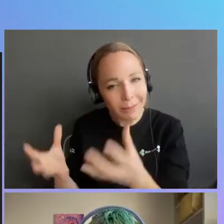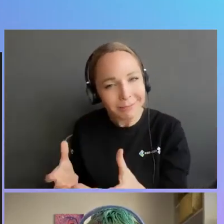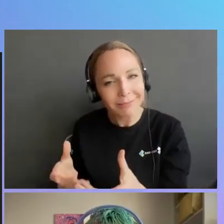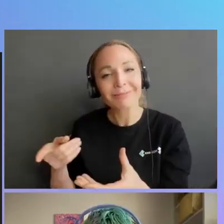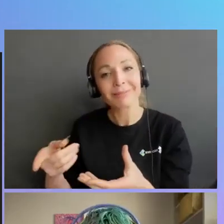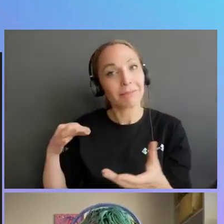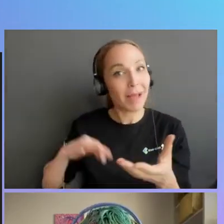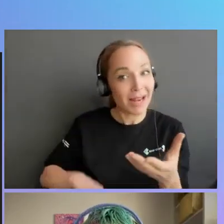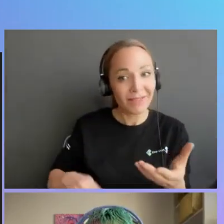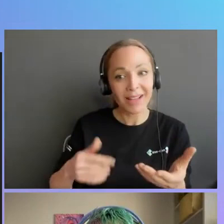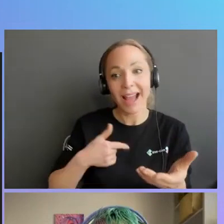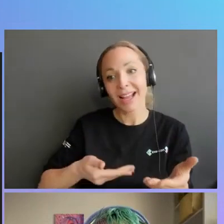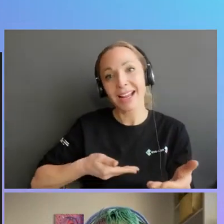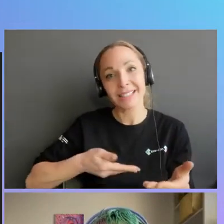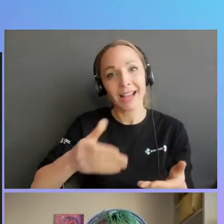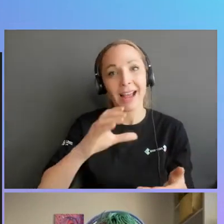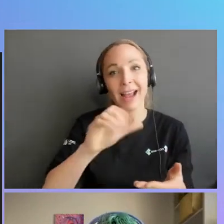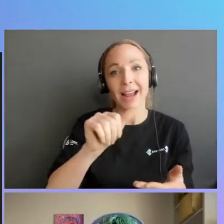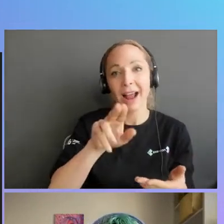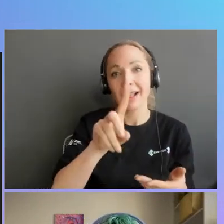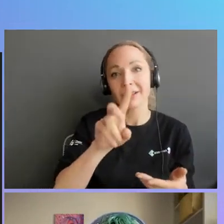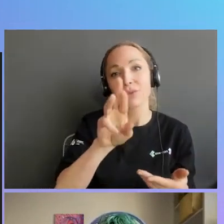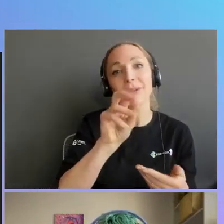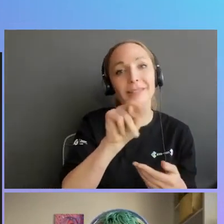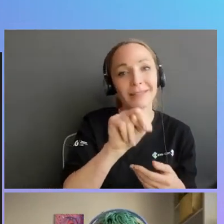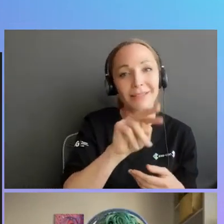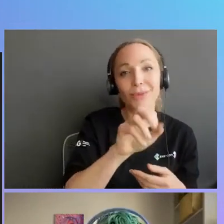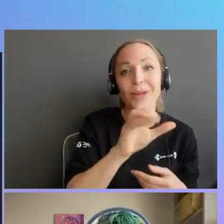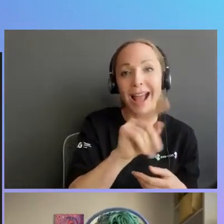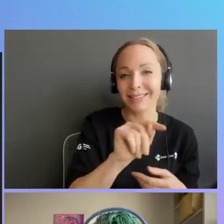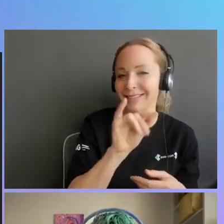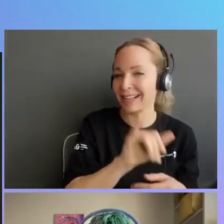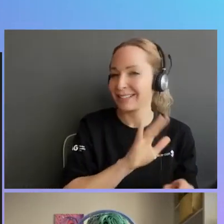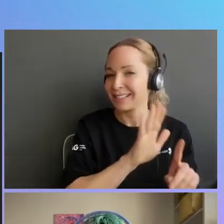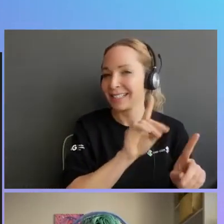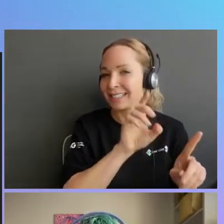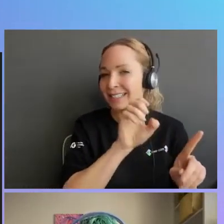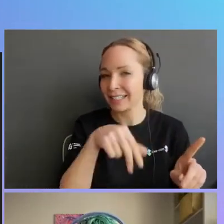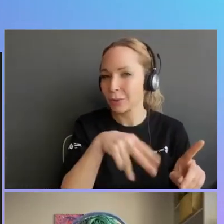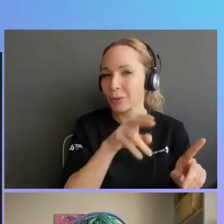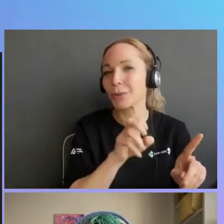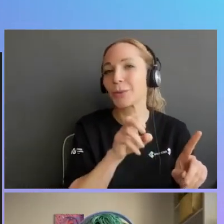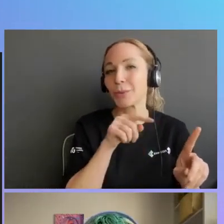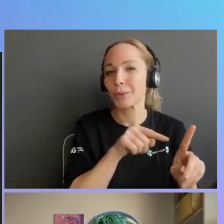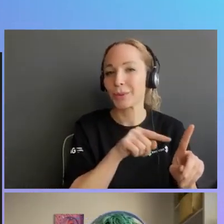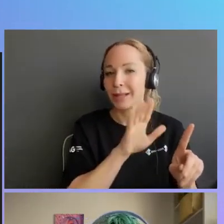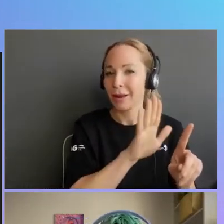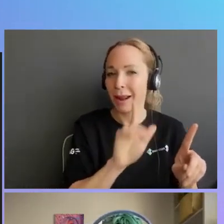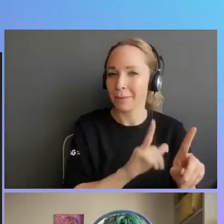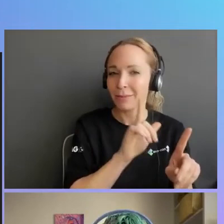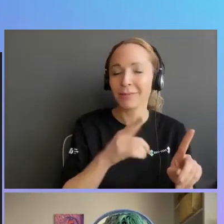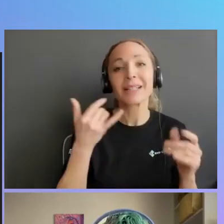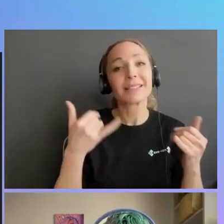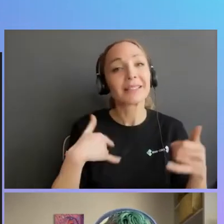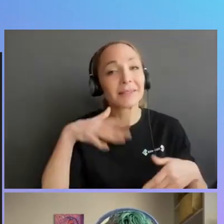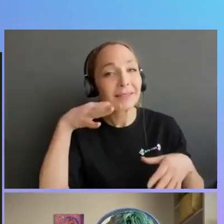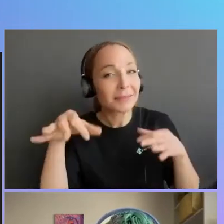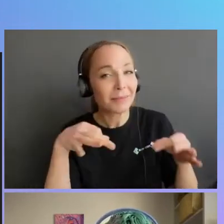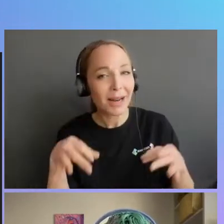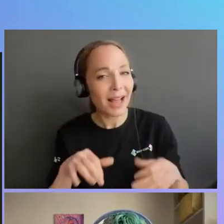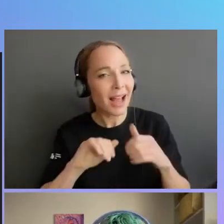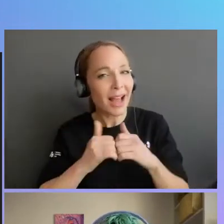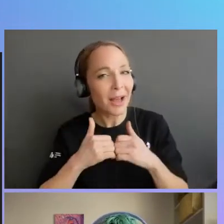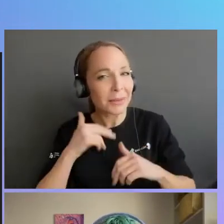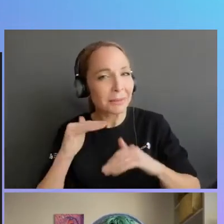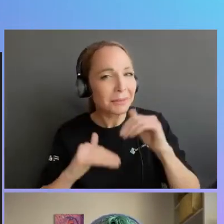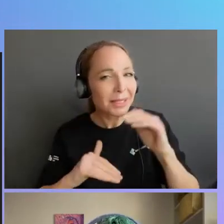Cauldron React, Deque's component library, I'm going to talk about how we built the library and what our guiding principles are there so